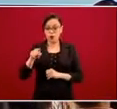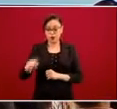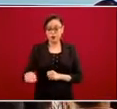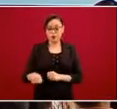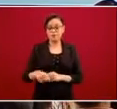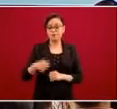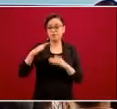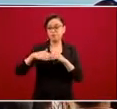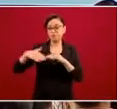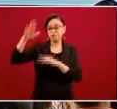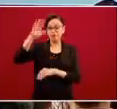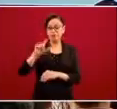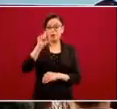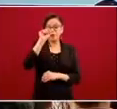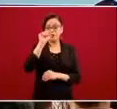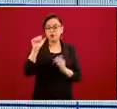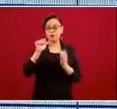units.